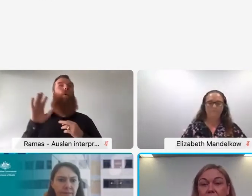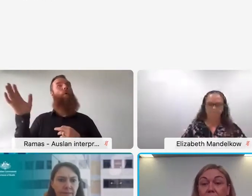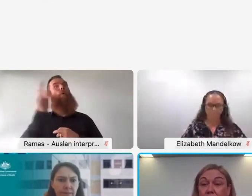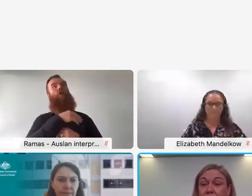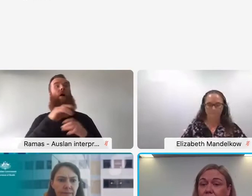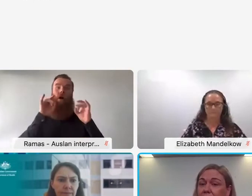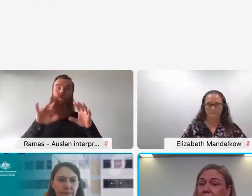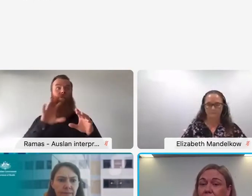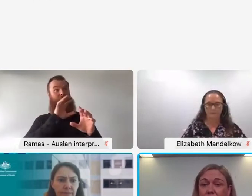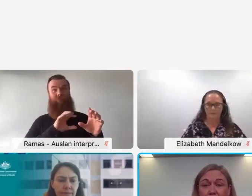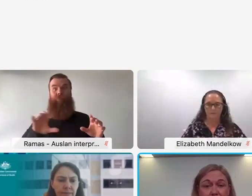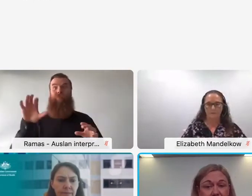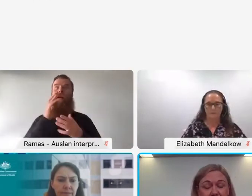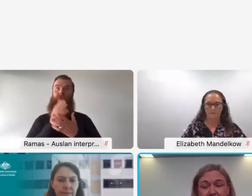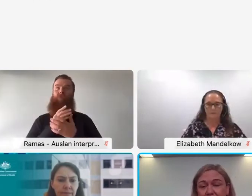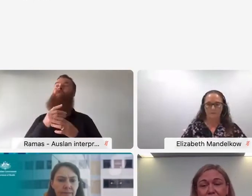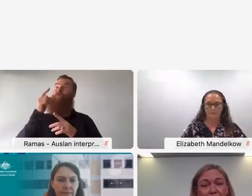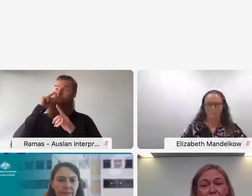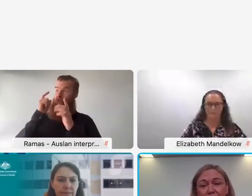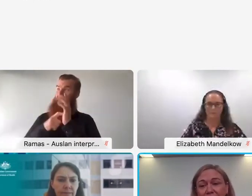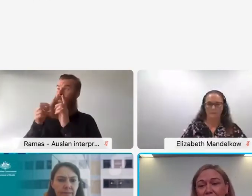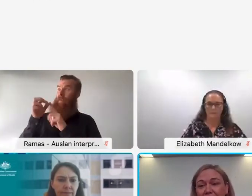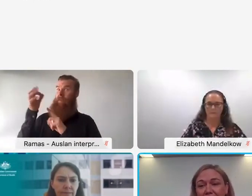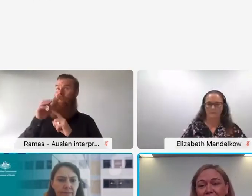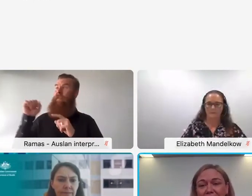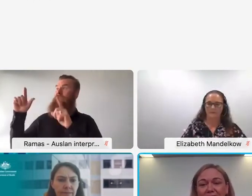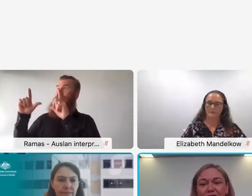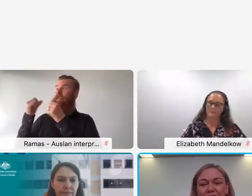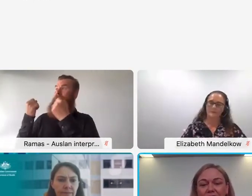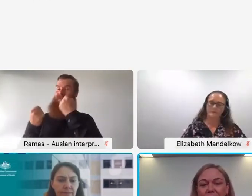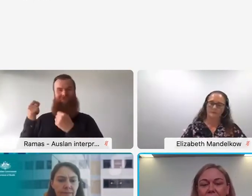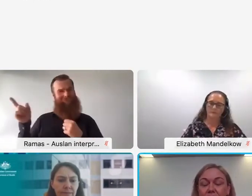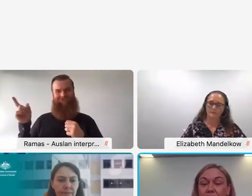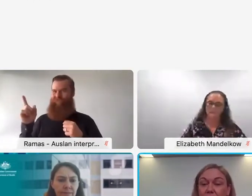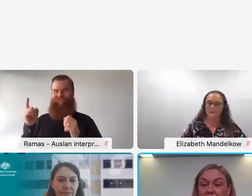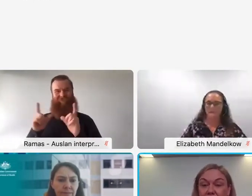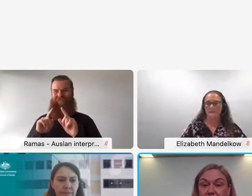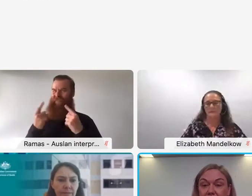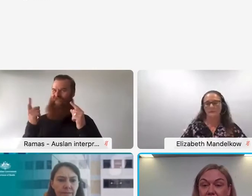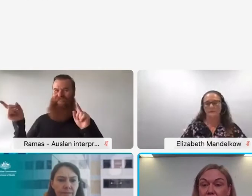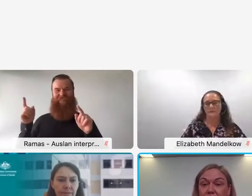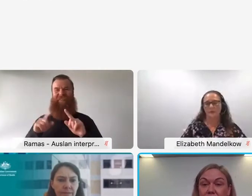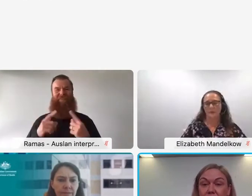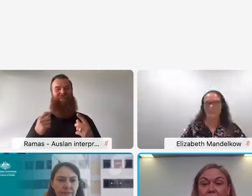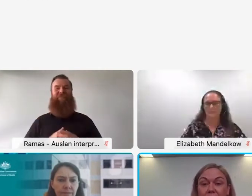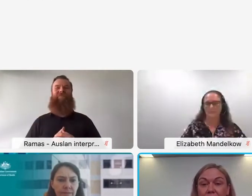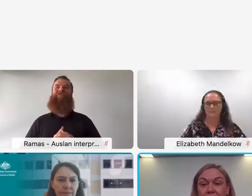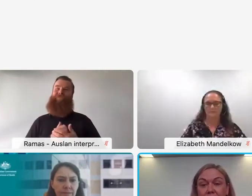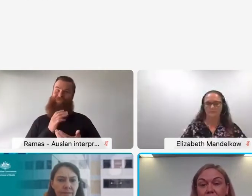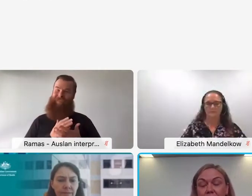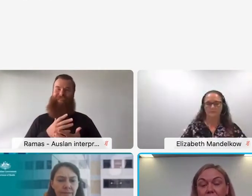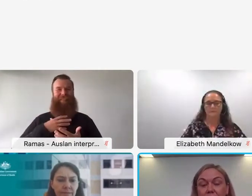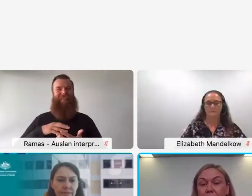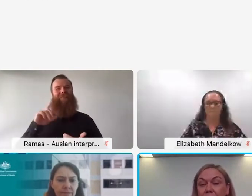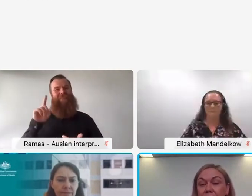licences. Though this is the biggest growth area that we have in aged care, so we're definitely open to partnering